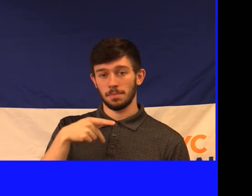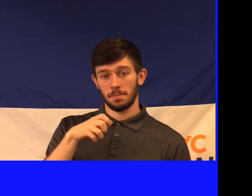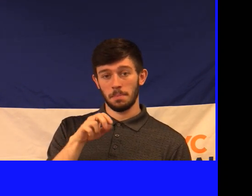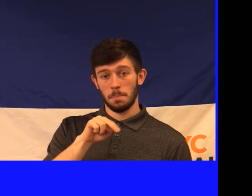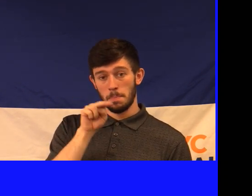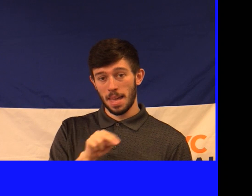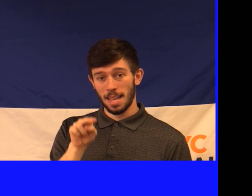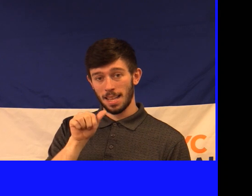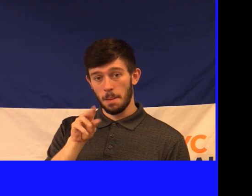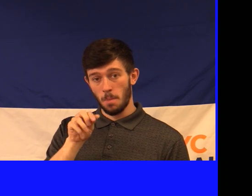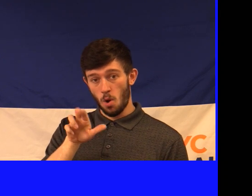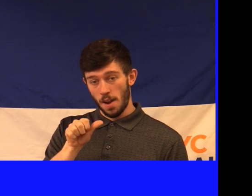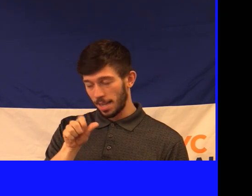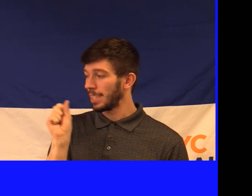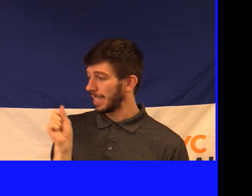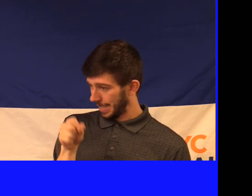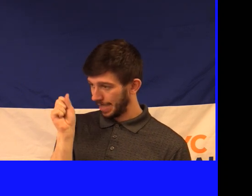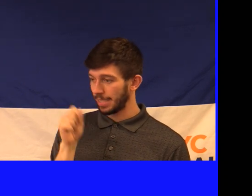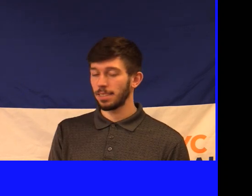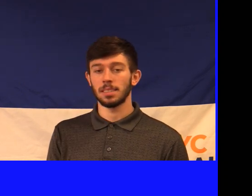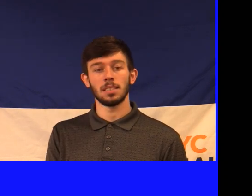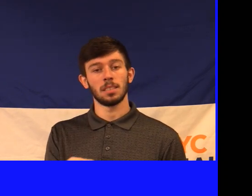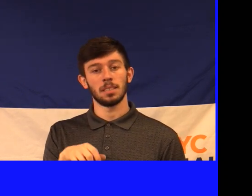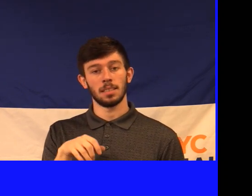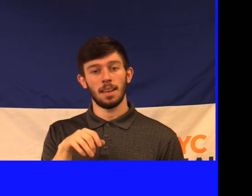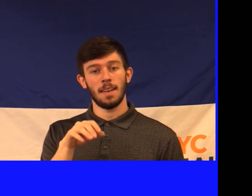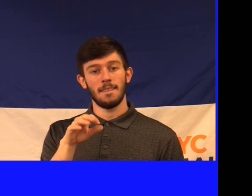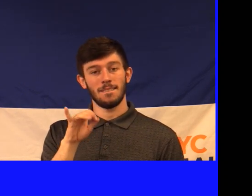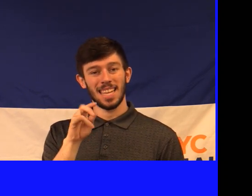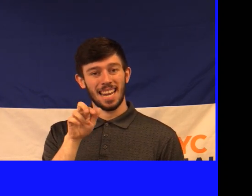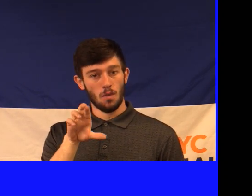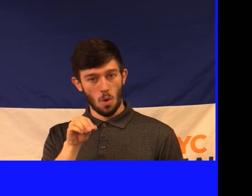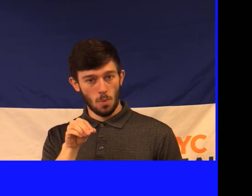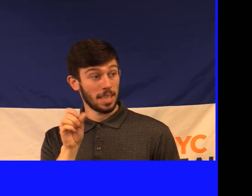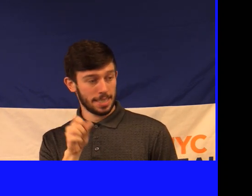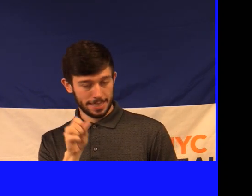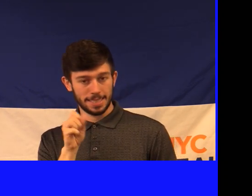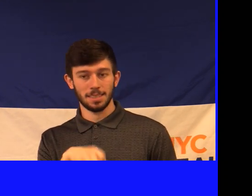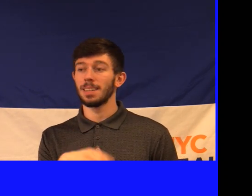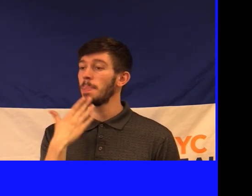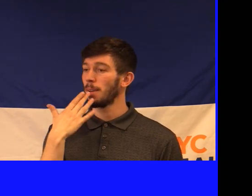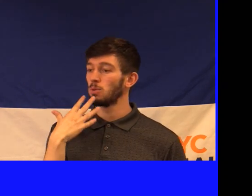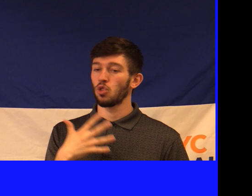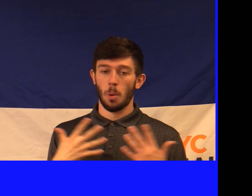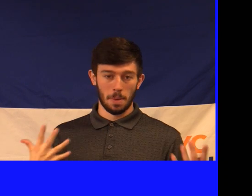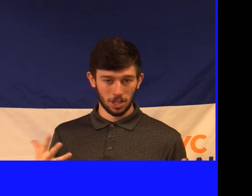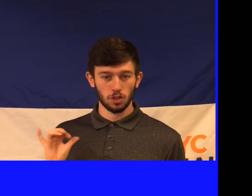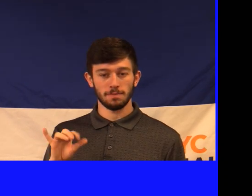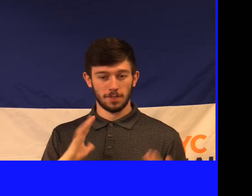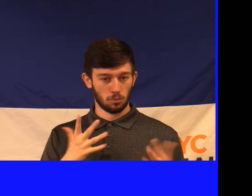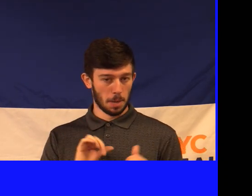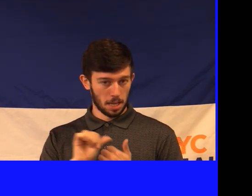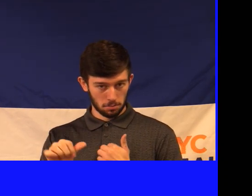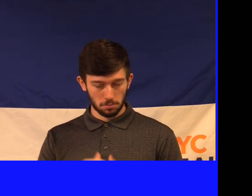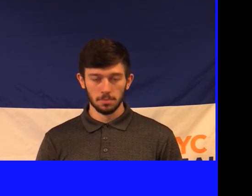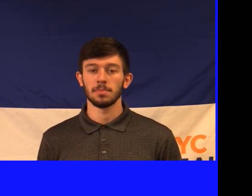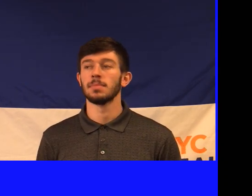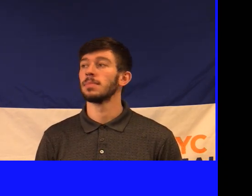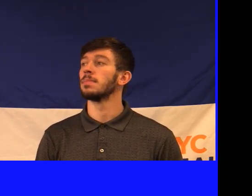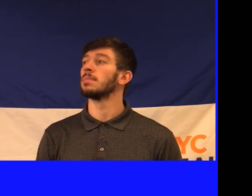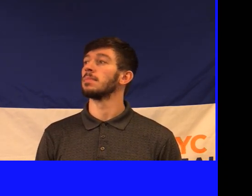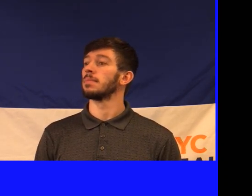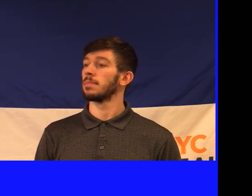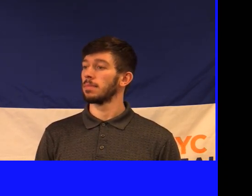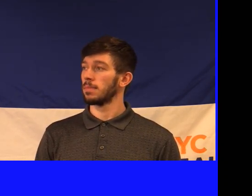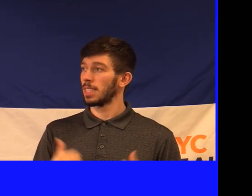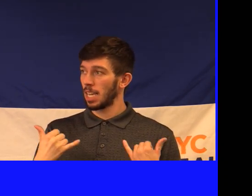Peñamora, Yes. Sally Pinero. Yes. Thank you so much. Motion is passed. Now I will call a